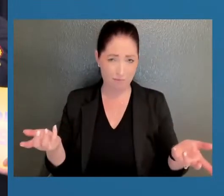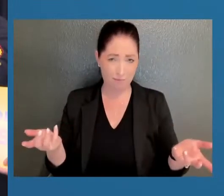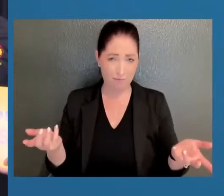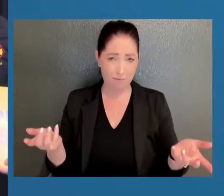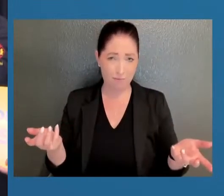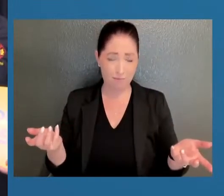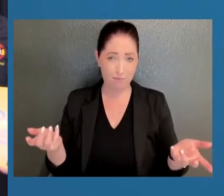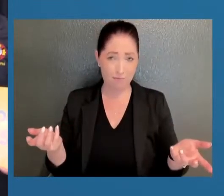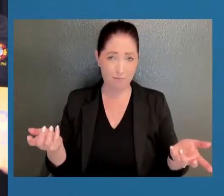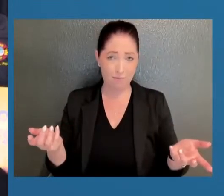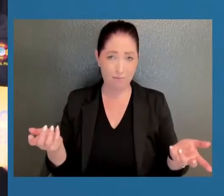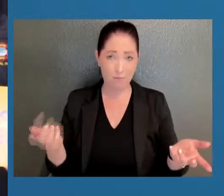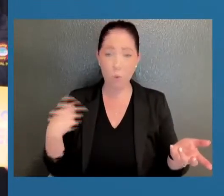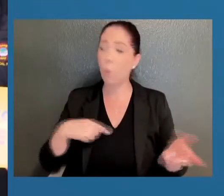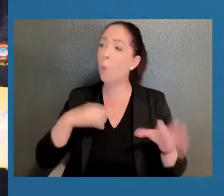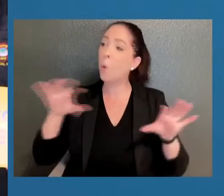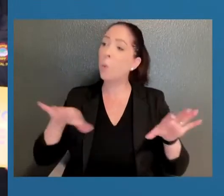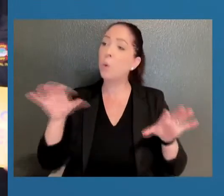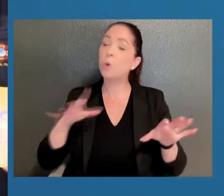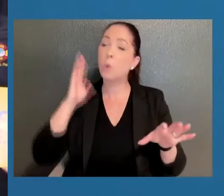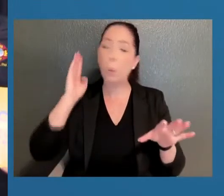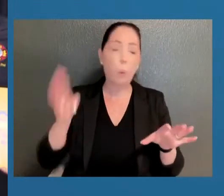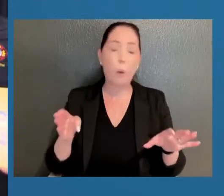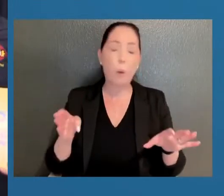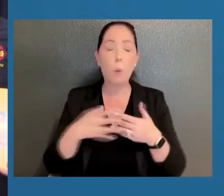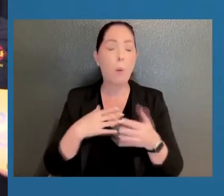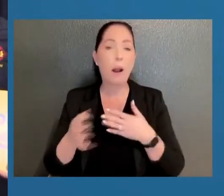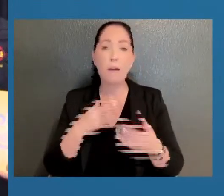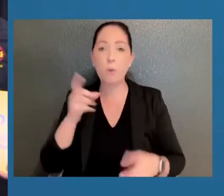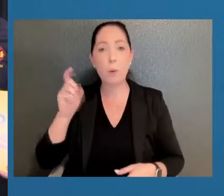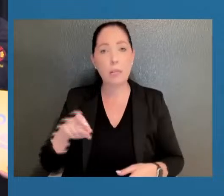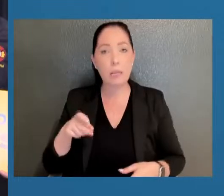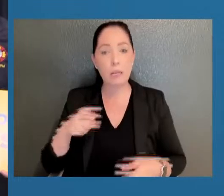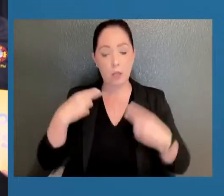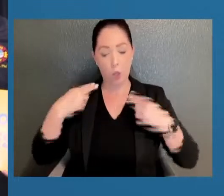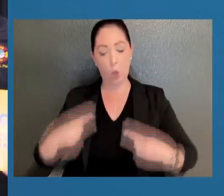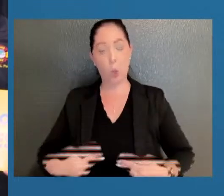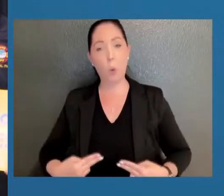We're going to do what we have to do because the human spirit and the human body is the same.